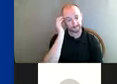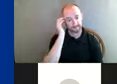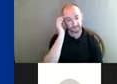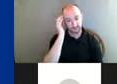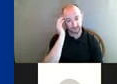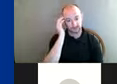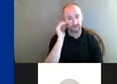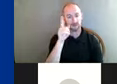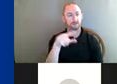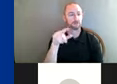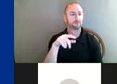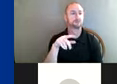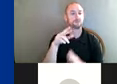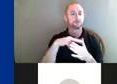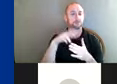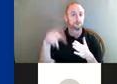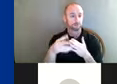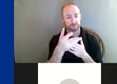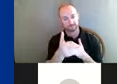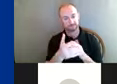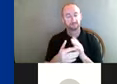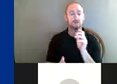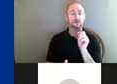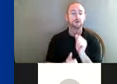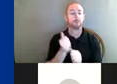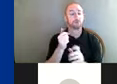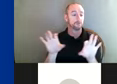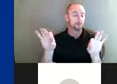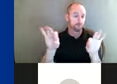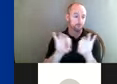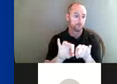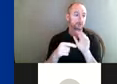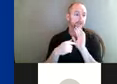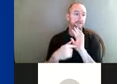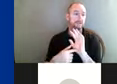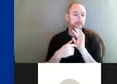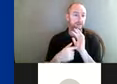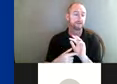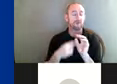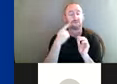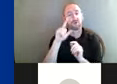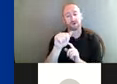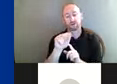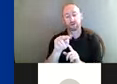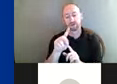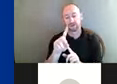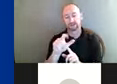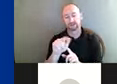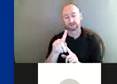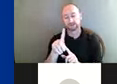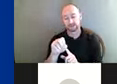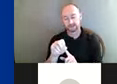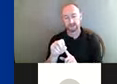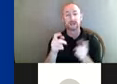these are the logistic regression results and the most significant indicators that a landslide exists or